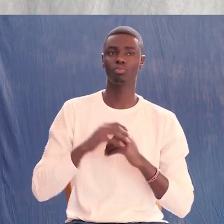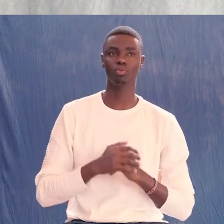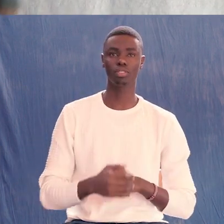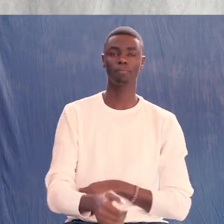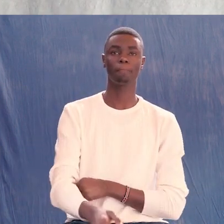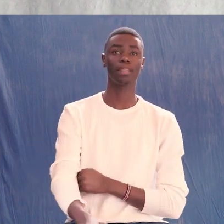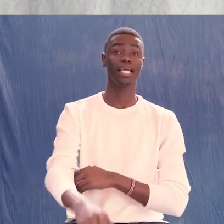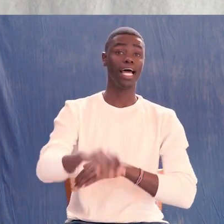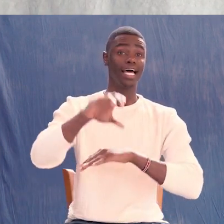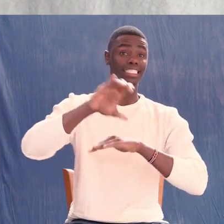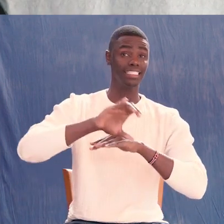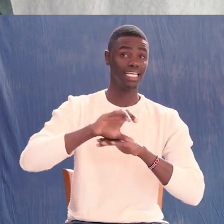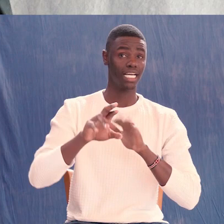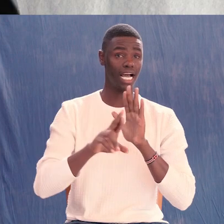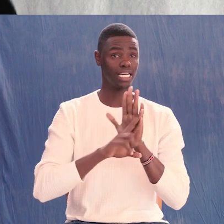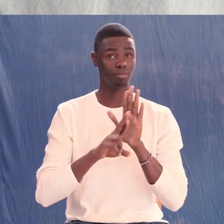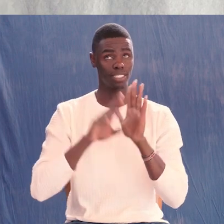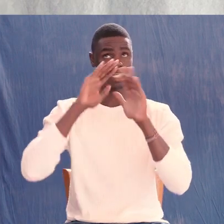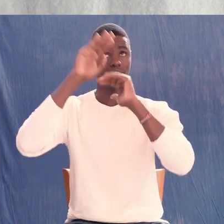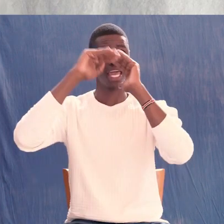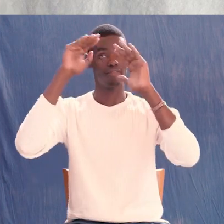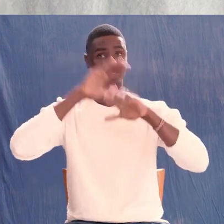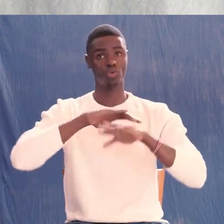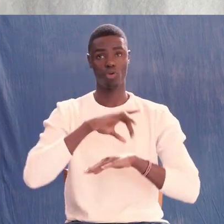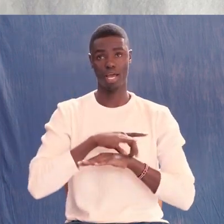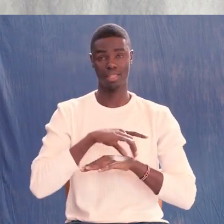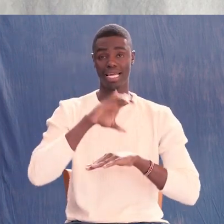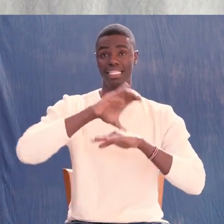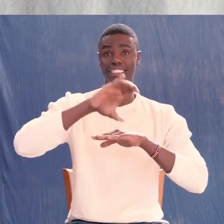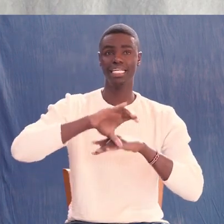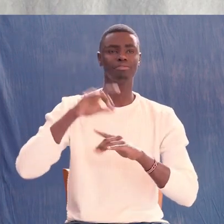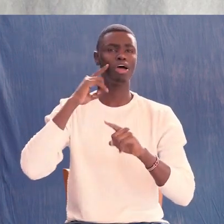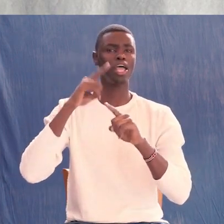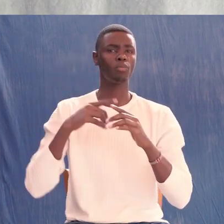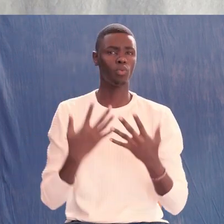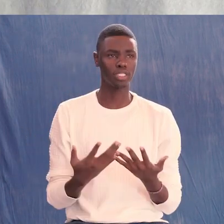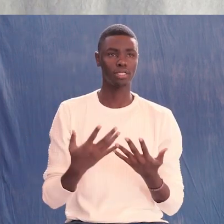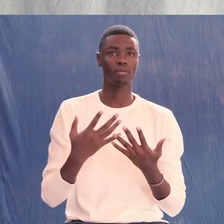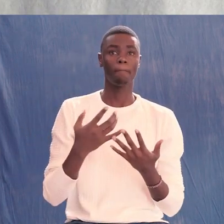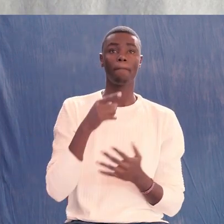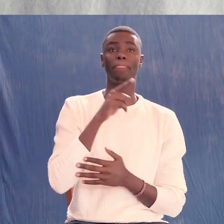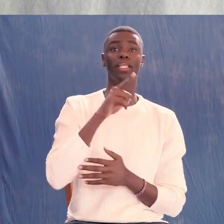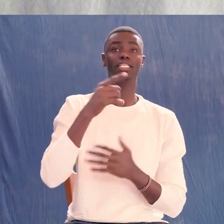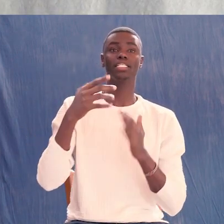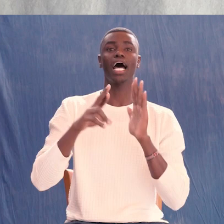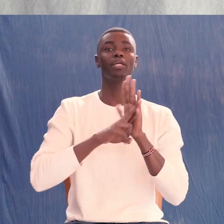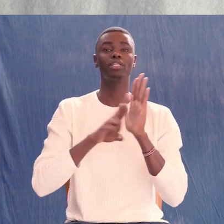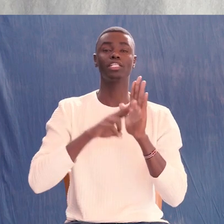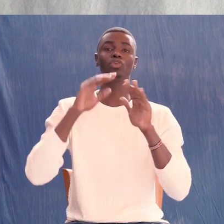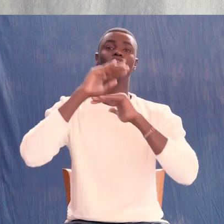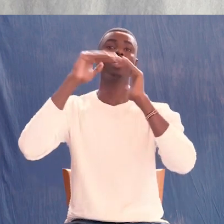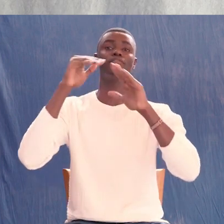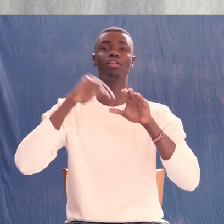is that the church represents heaven on earth. That the church is meant to be an outpost of heaven on earth.